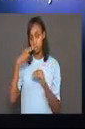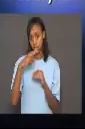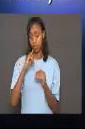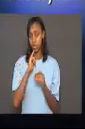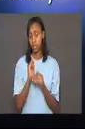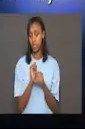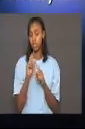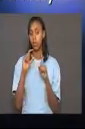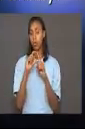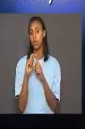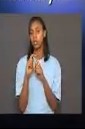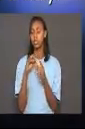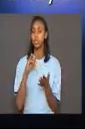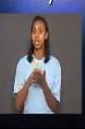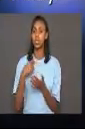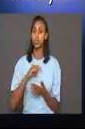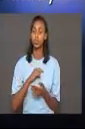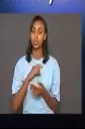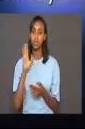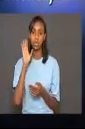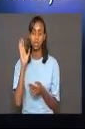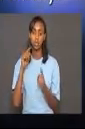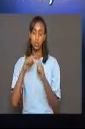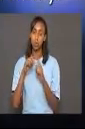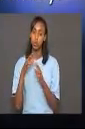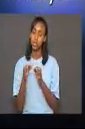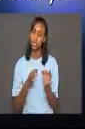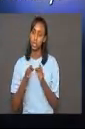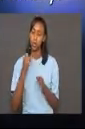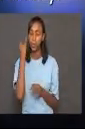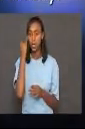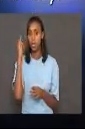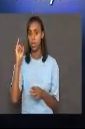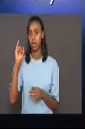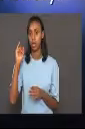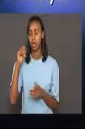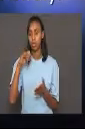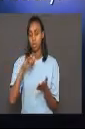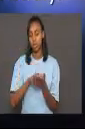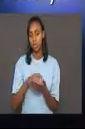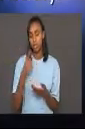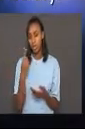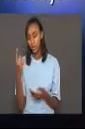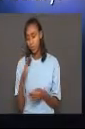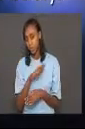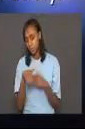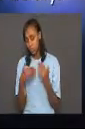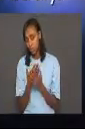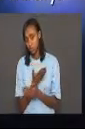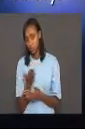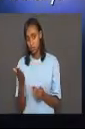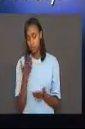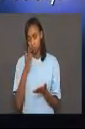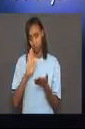Pessimism is the word that we use to describe the idea that everything will turn